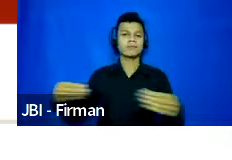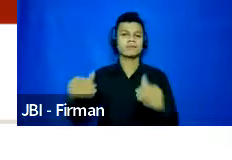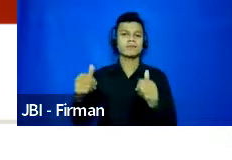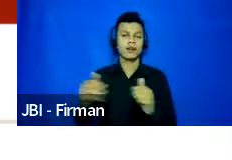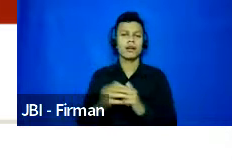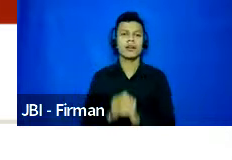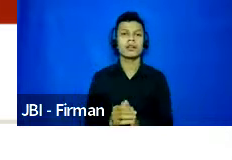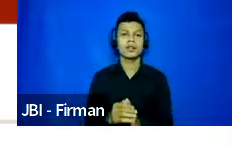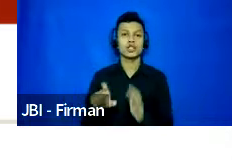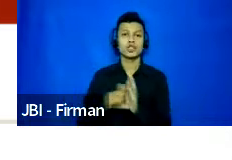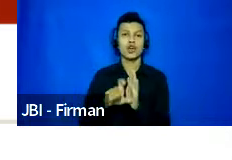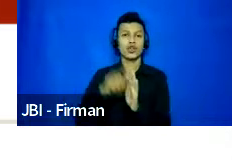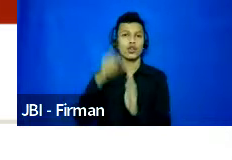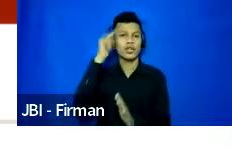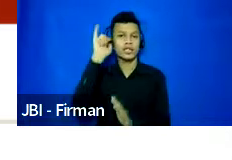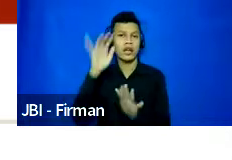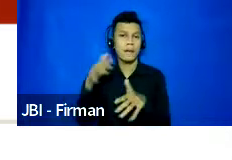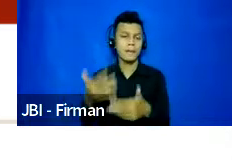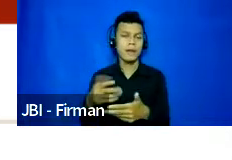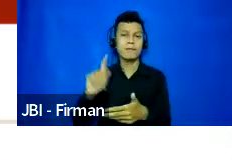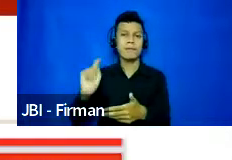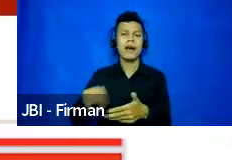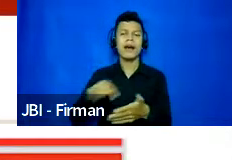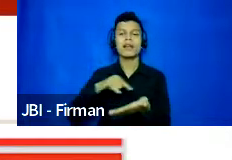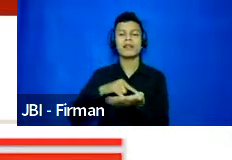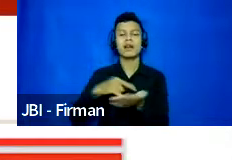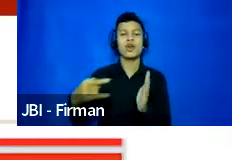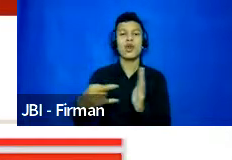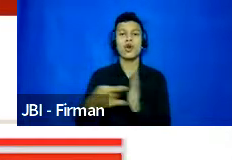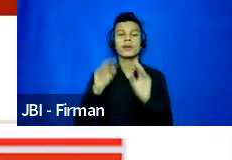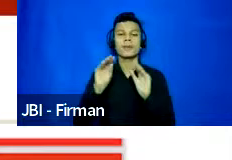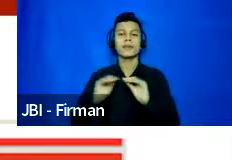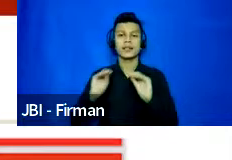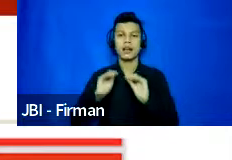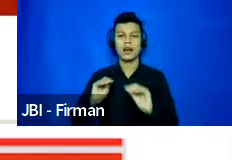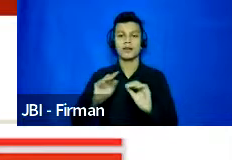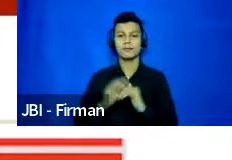of education technology.